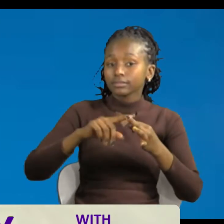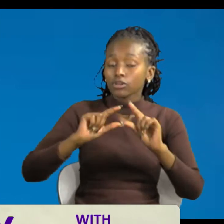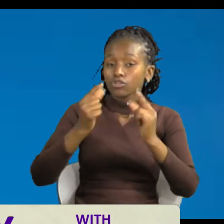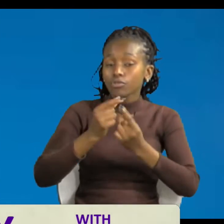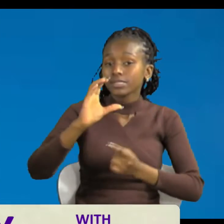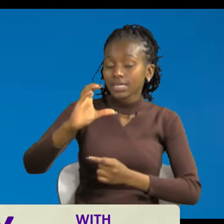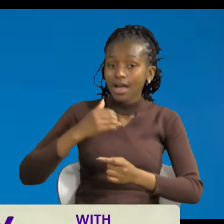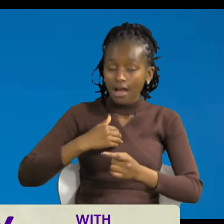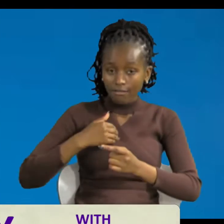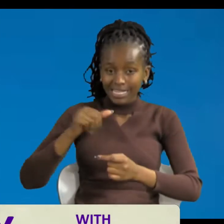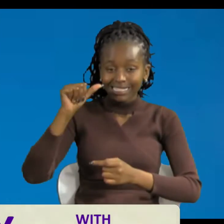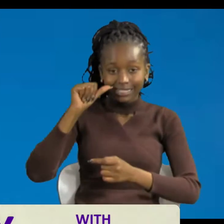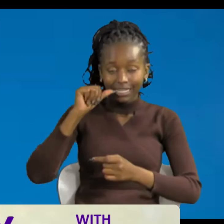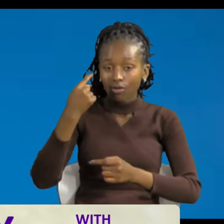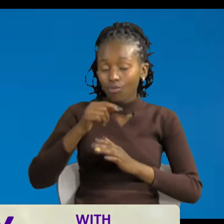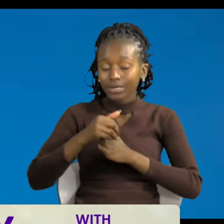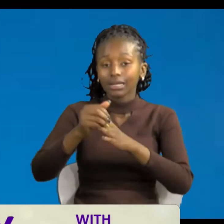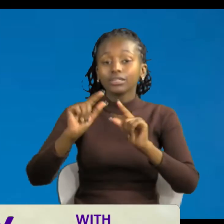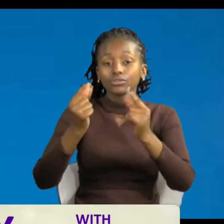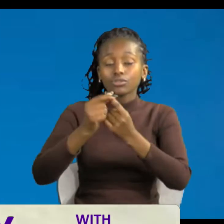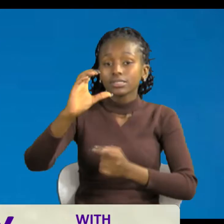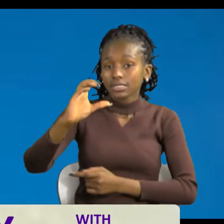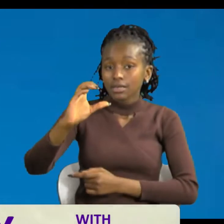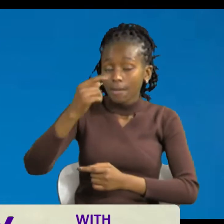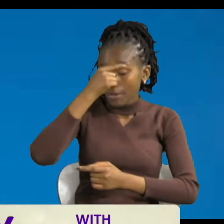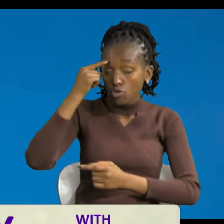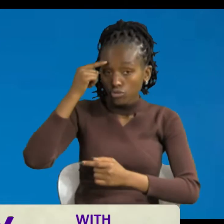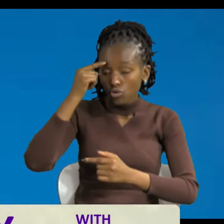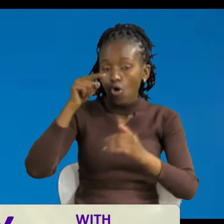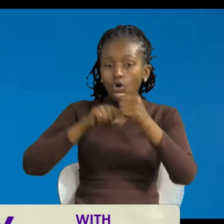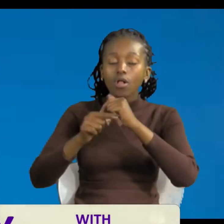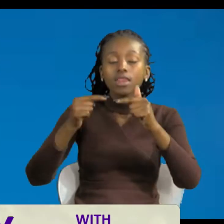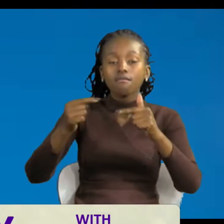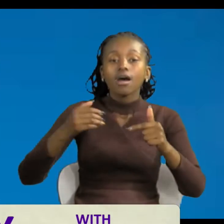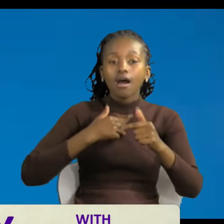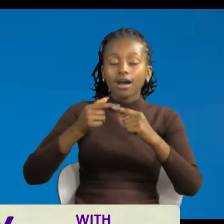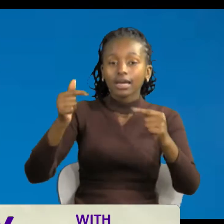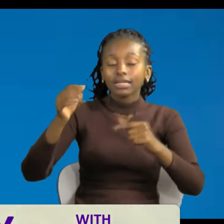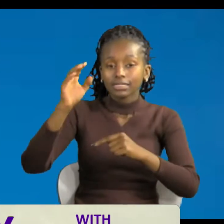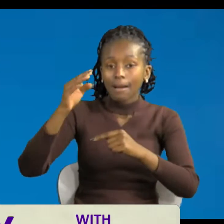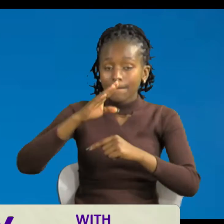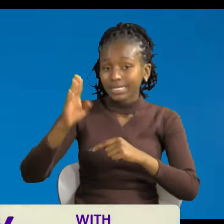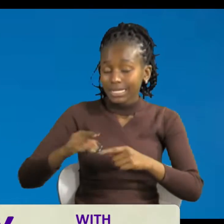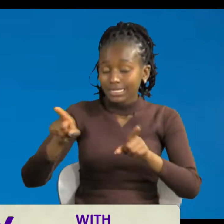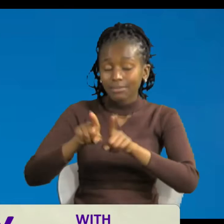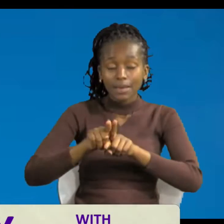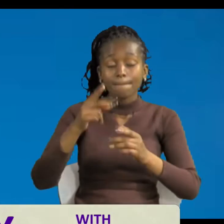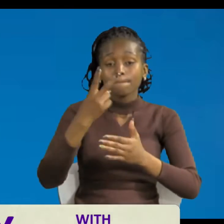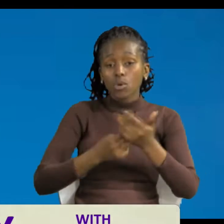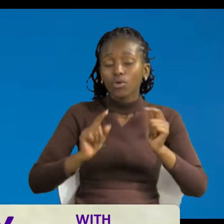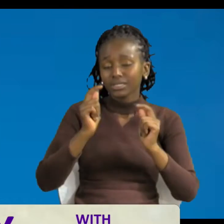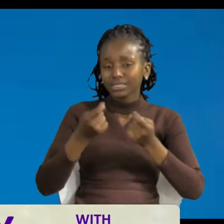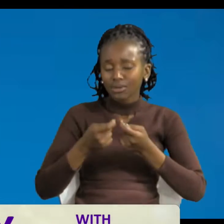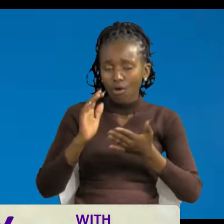England surprisingly leading, due to goal difference, of course, against Brazil. But then both teams